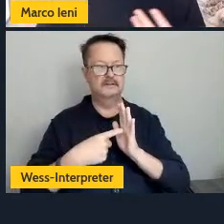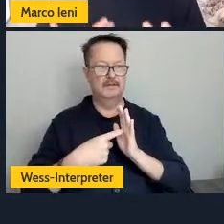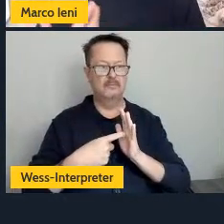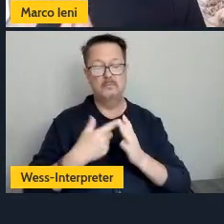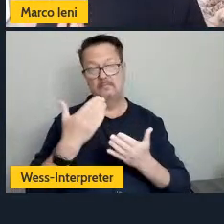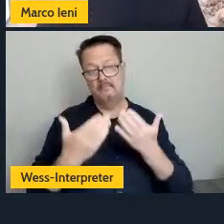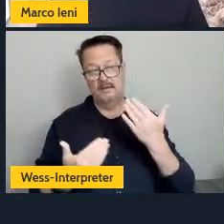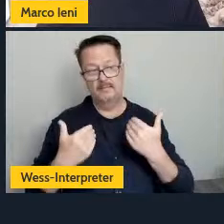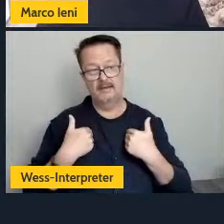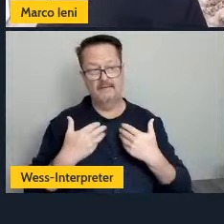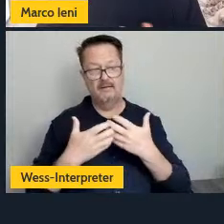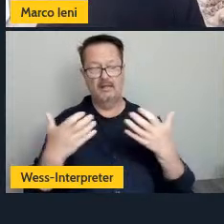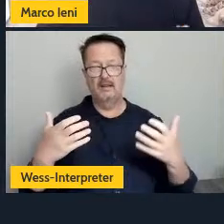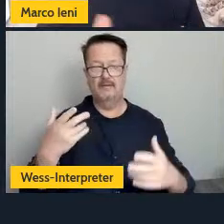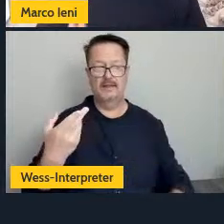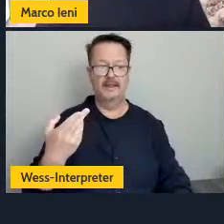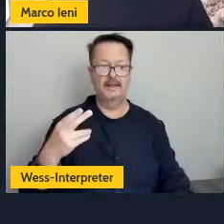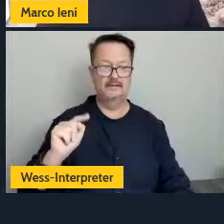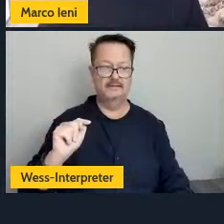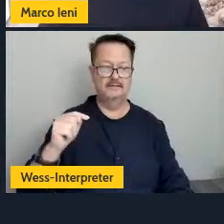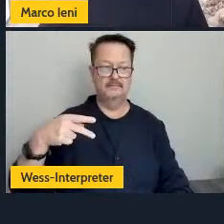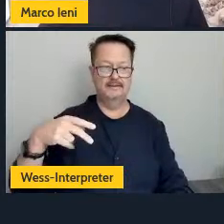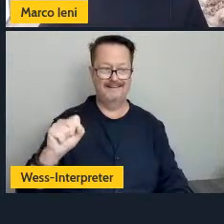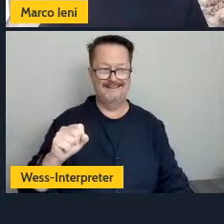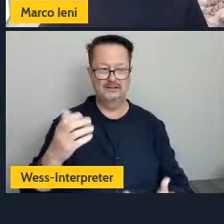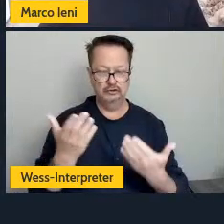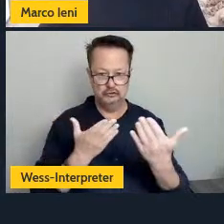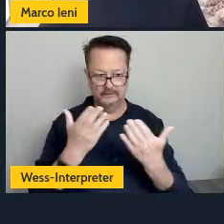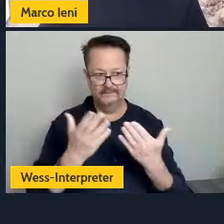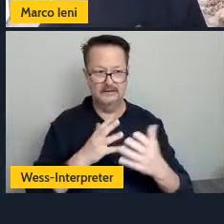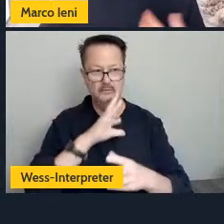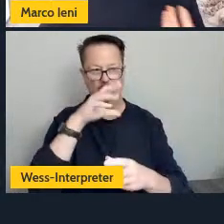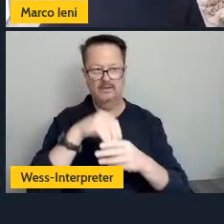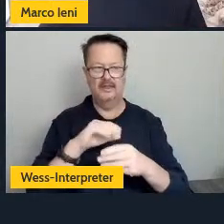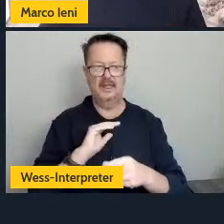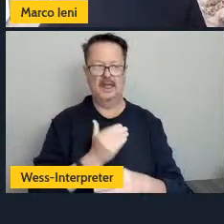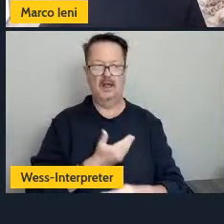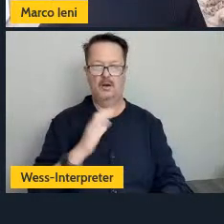lot of HTTPS servers inside our company.